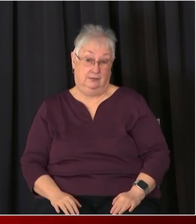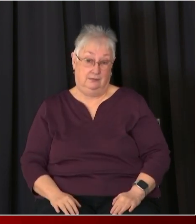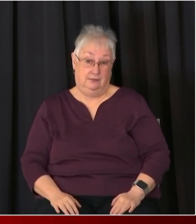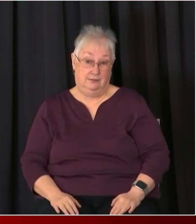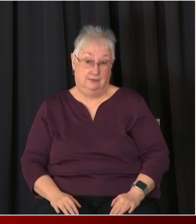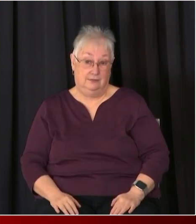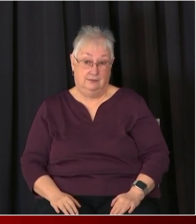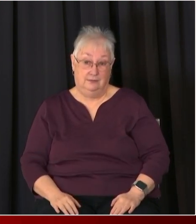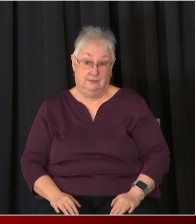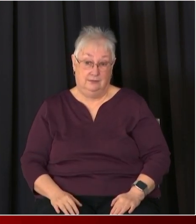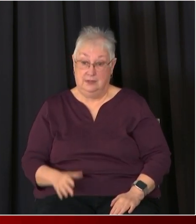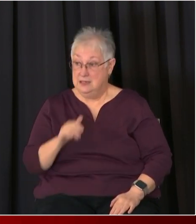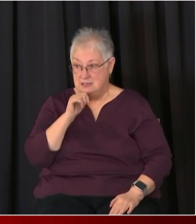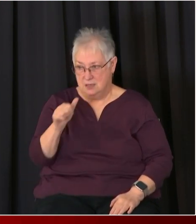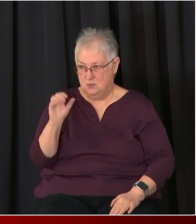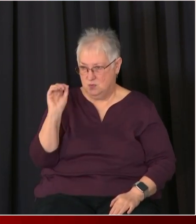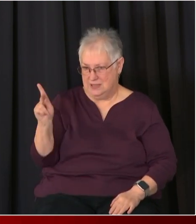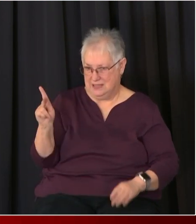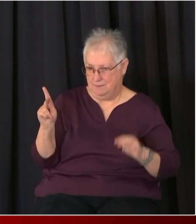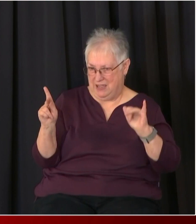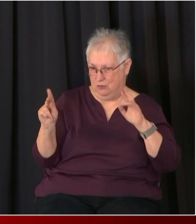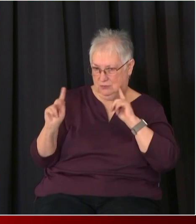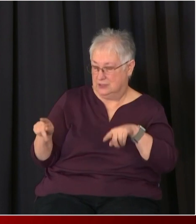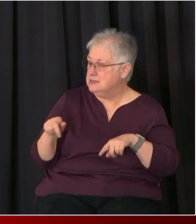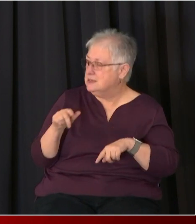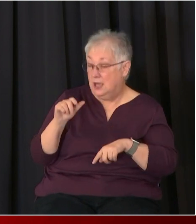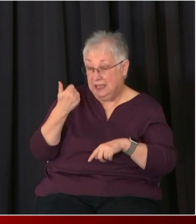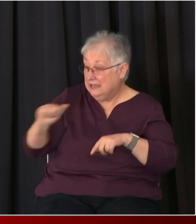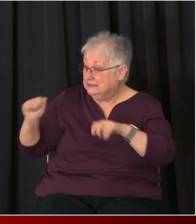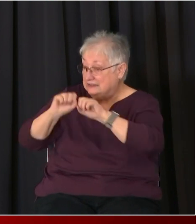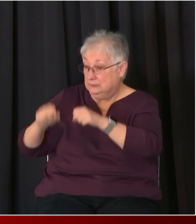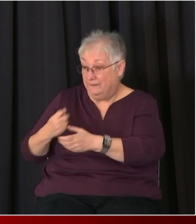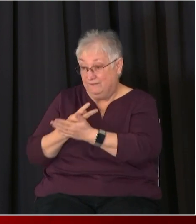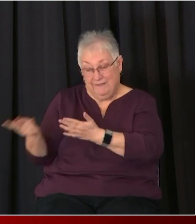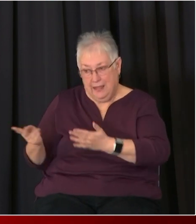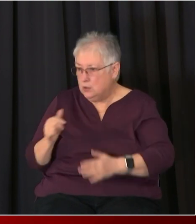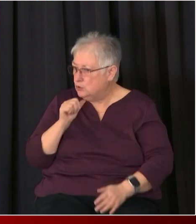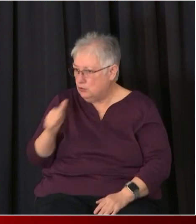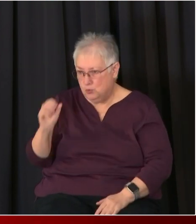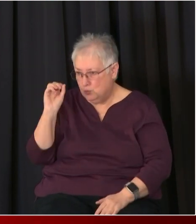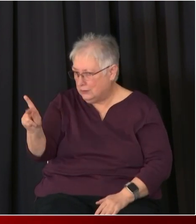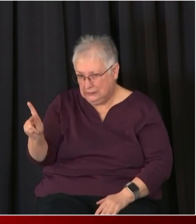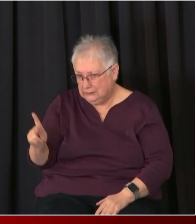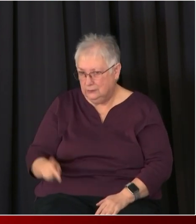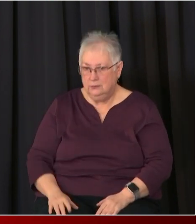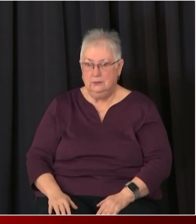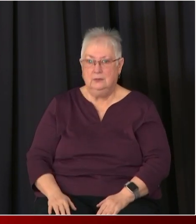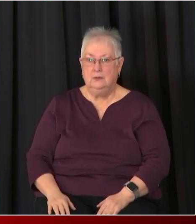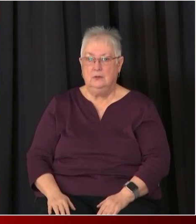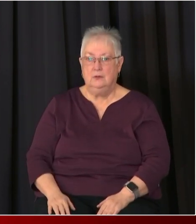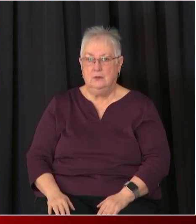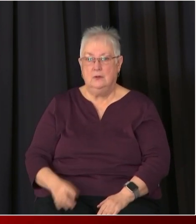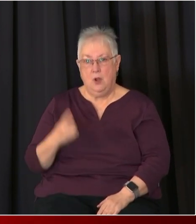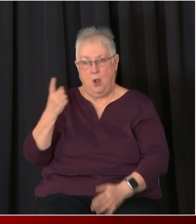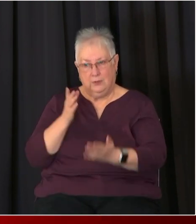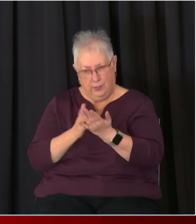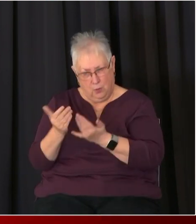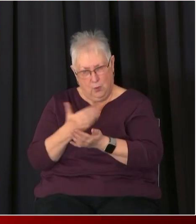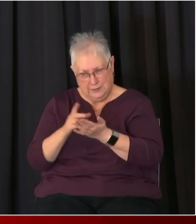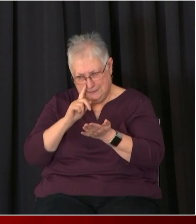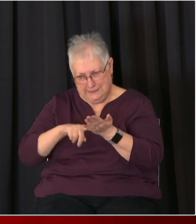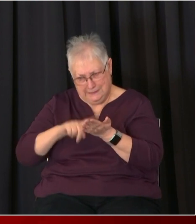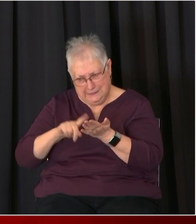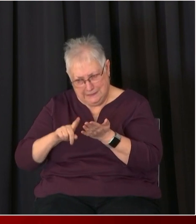if any of our systems failed, and we always thoroughly investigate any problem